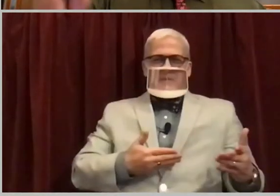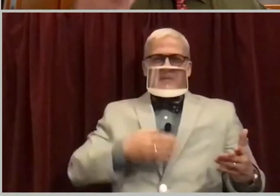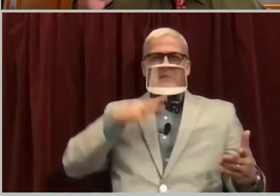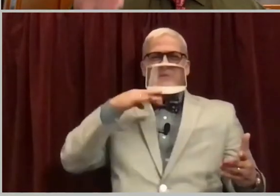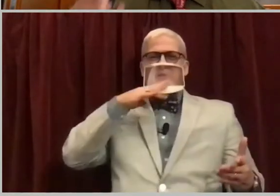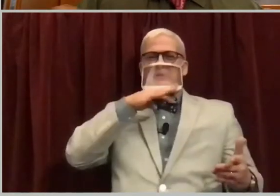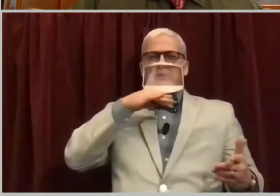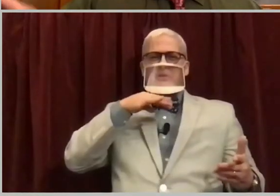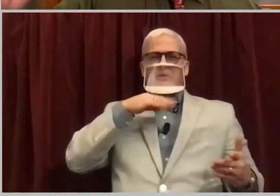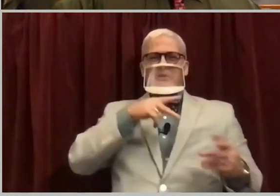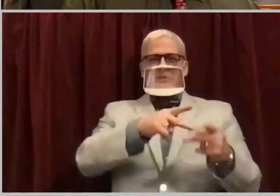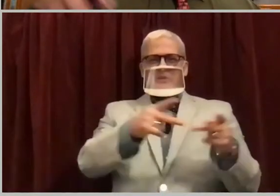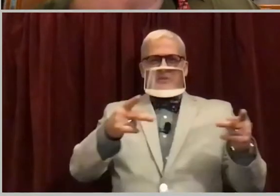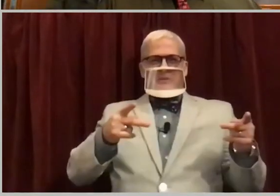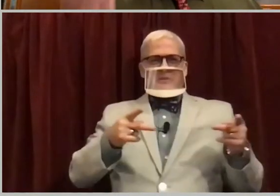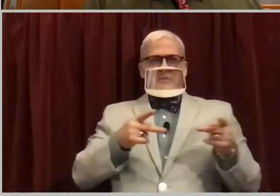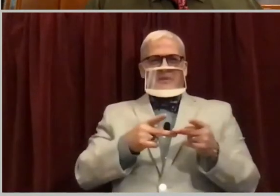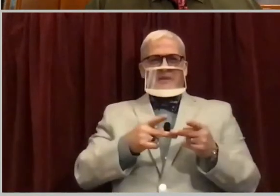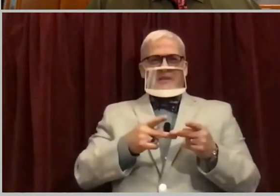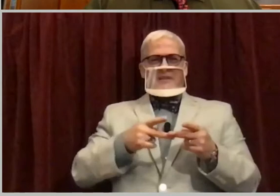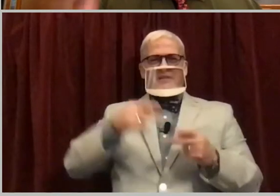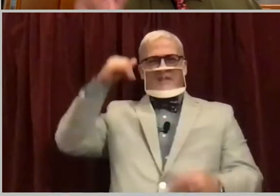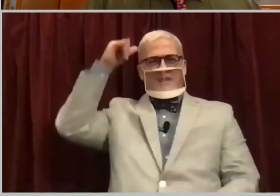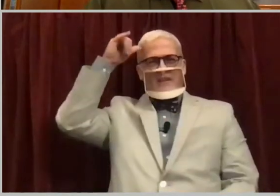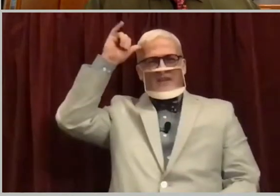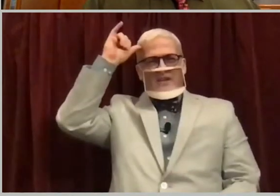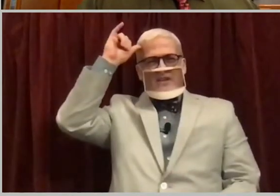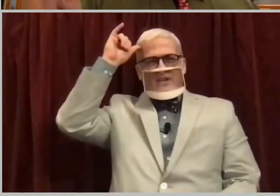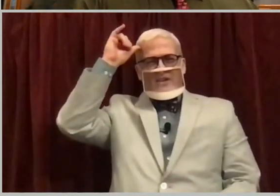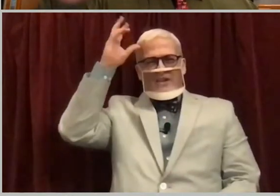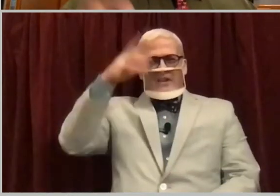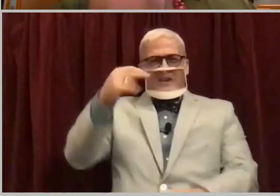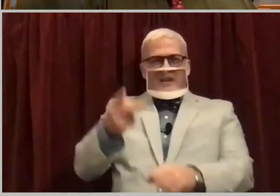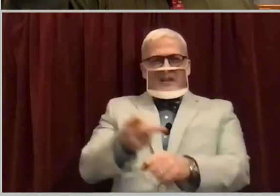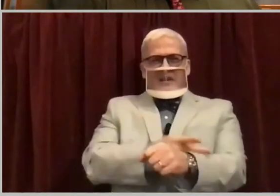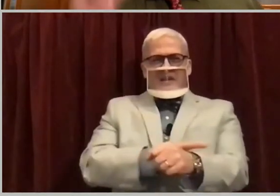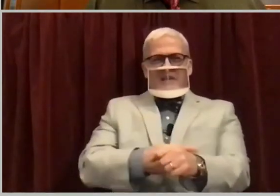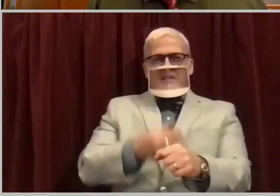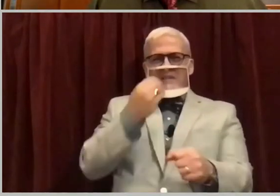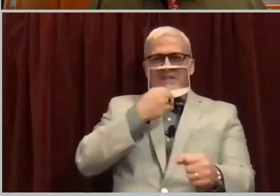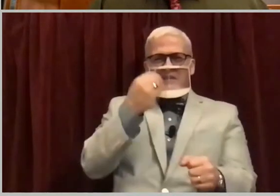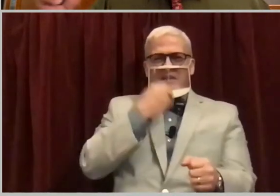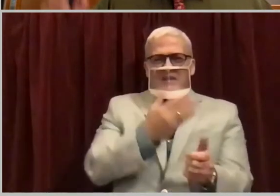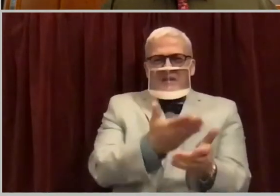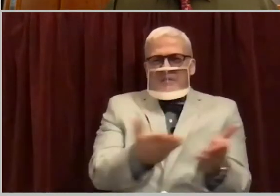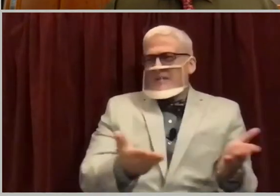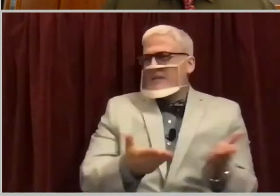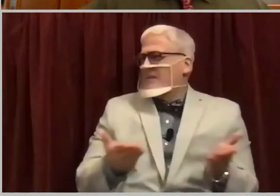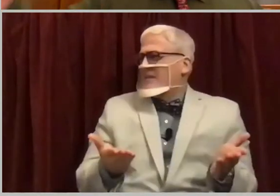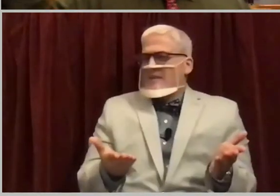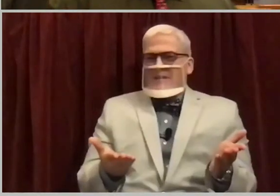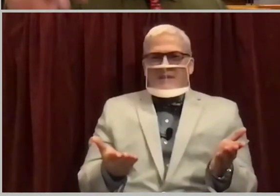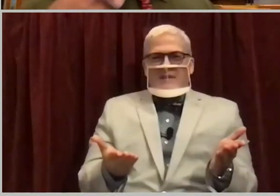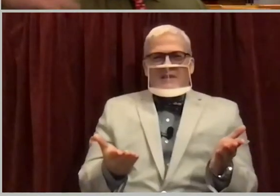in such mean estate, where ox and lamb